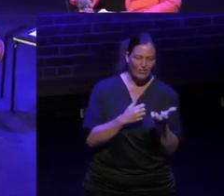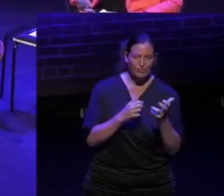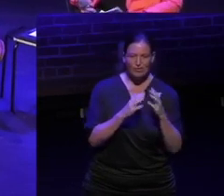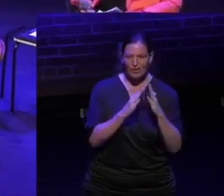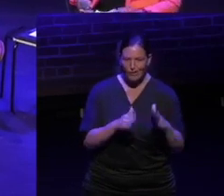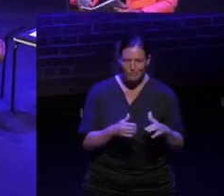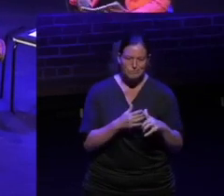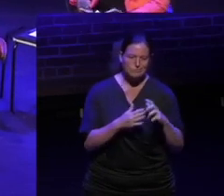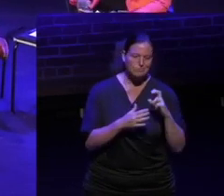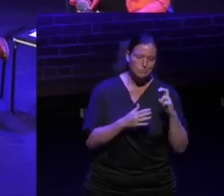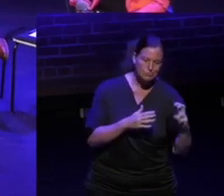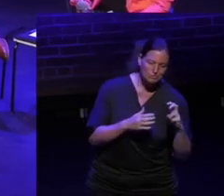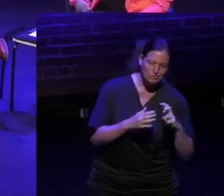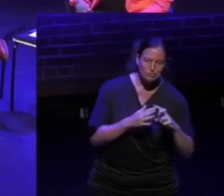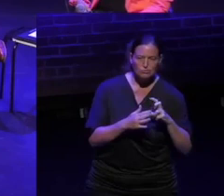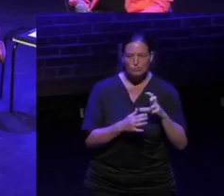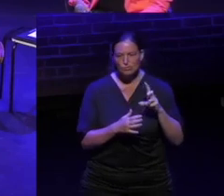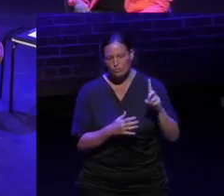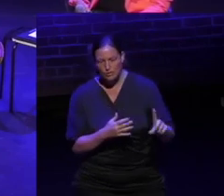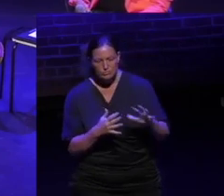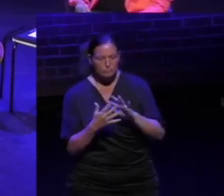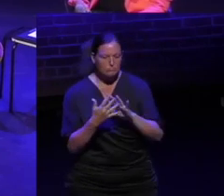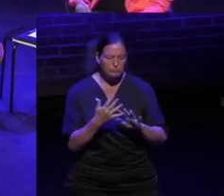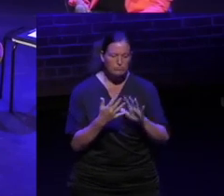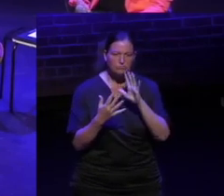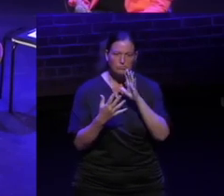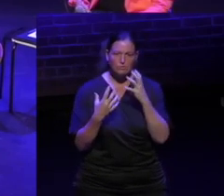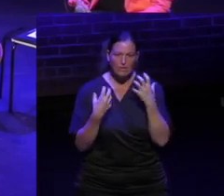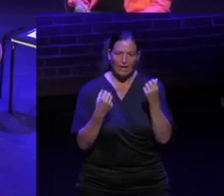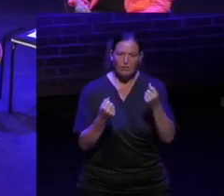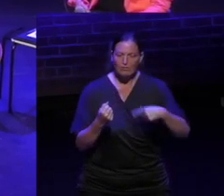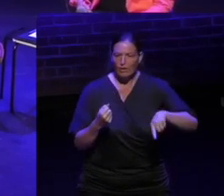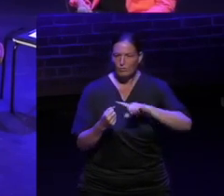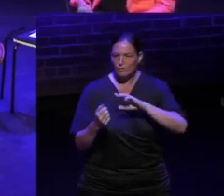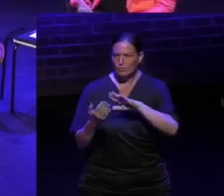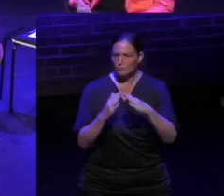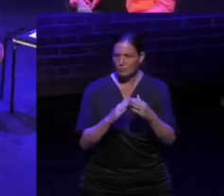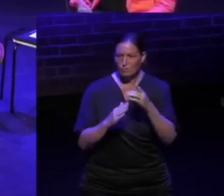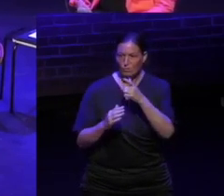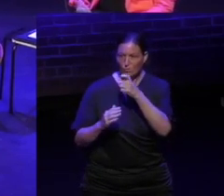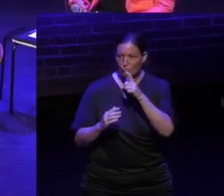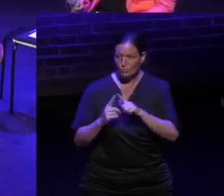our state that are really important for the health of our communities. Whoever would